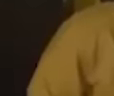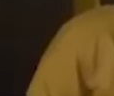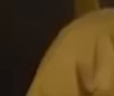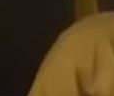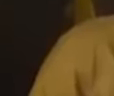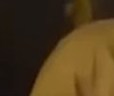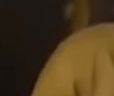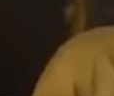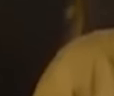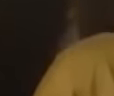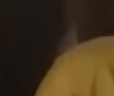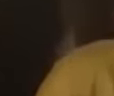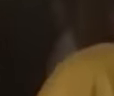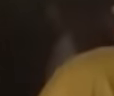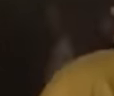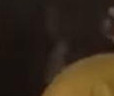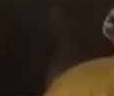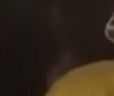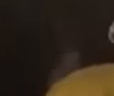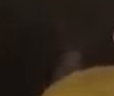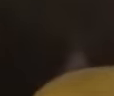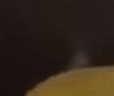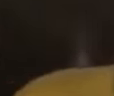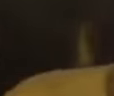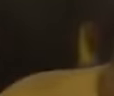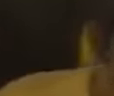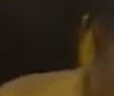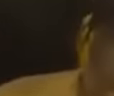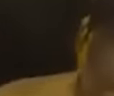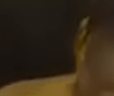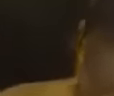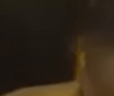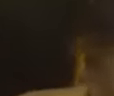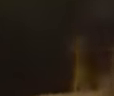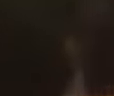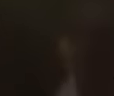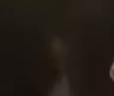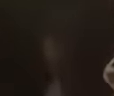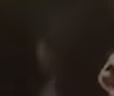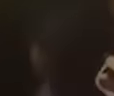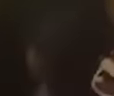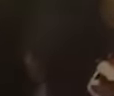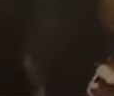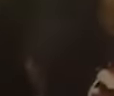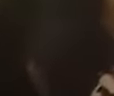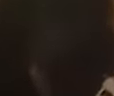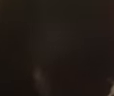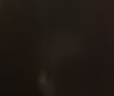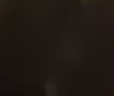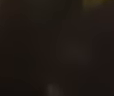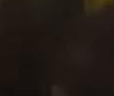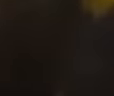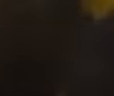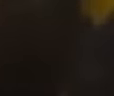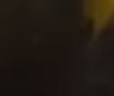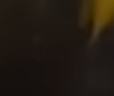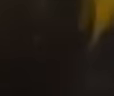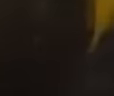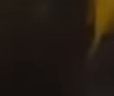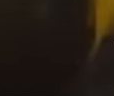branda kaparusia debes. Rakaski bali kandoski anamandashia. Kratike bedeke